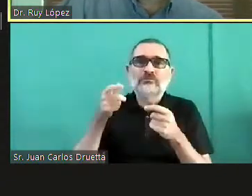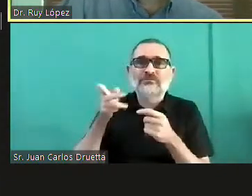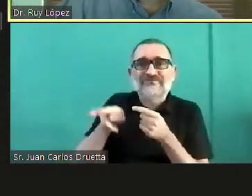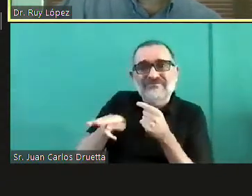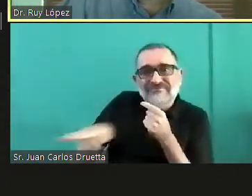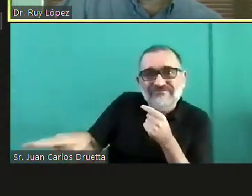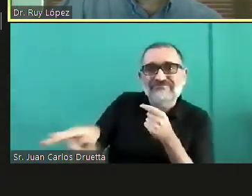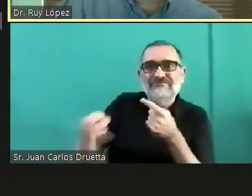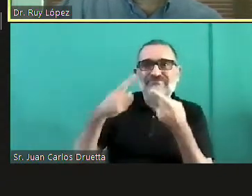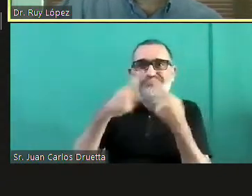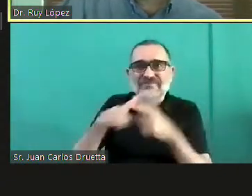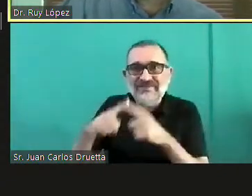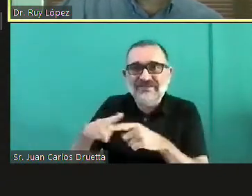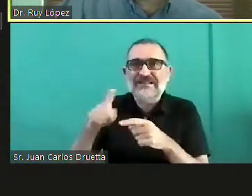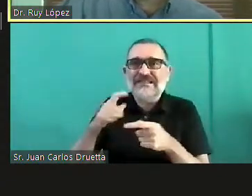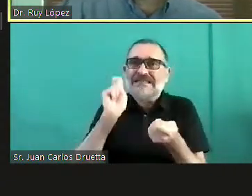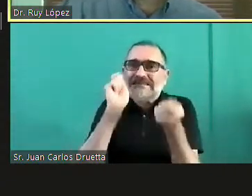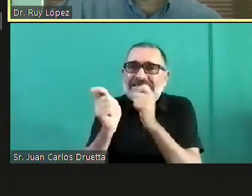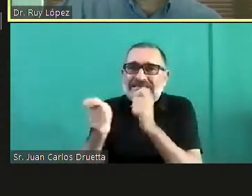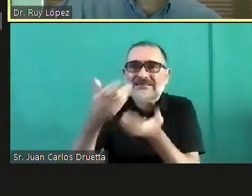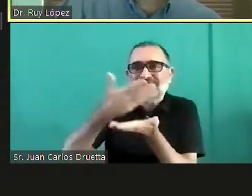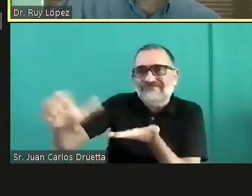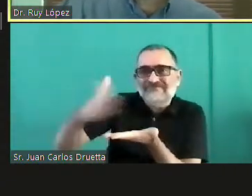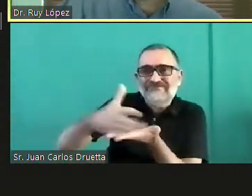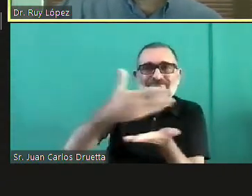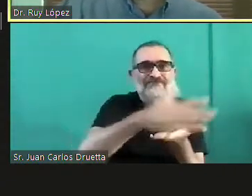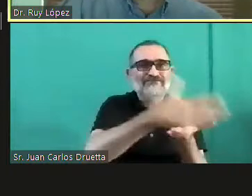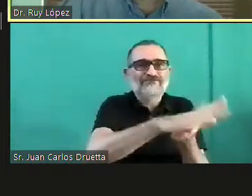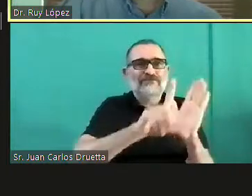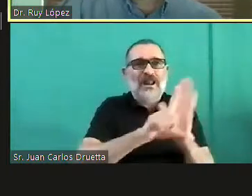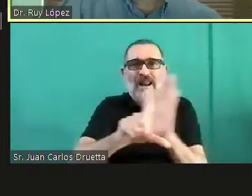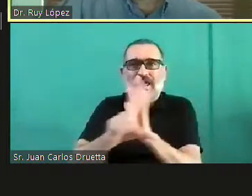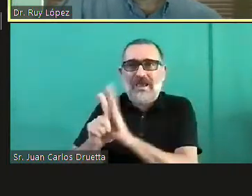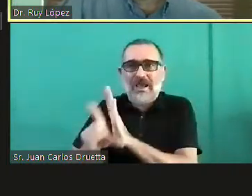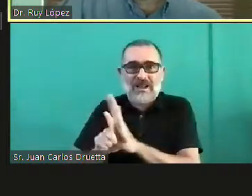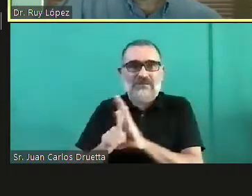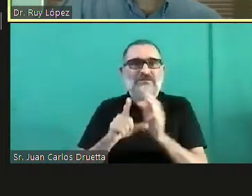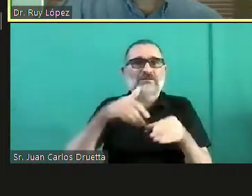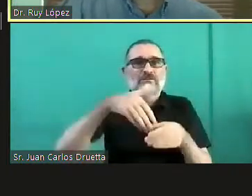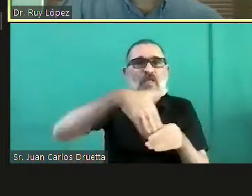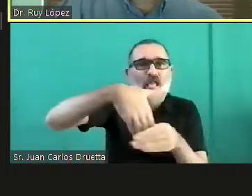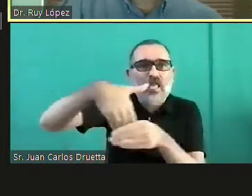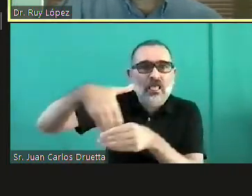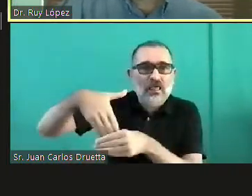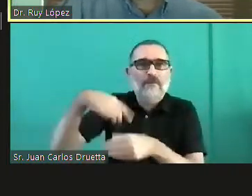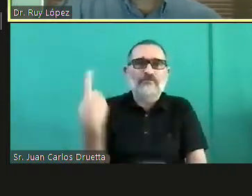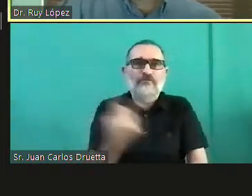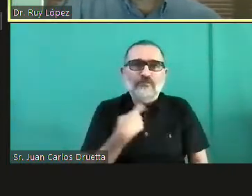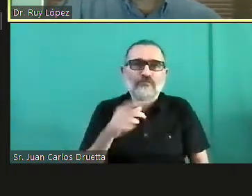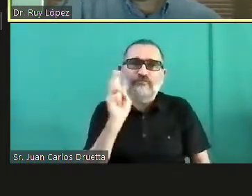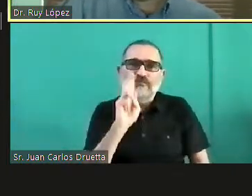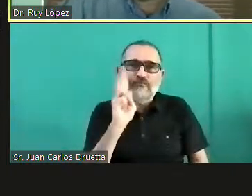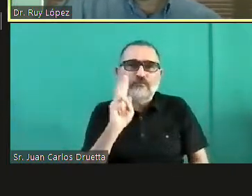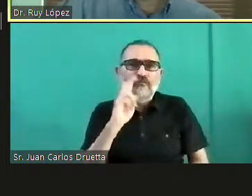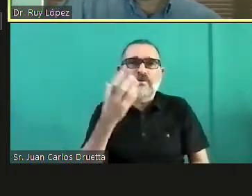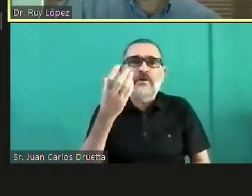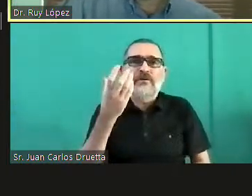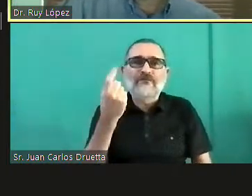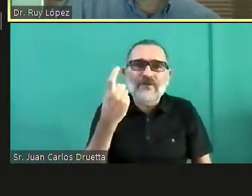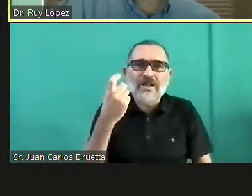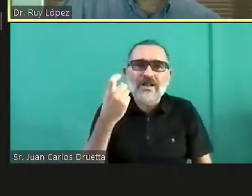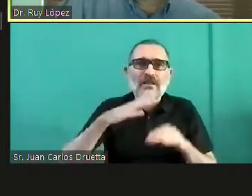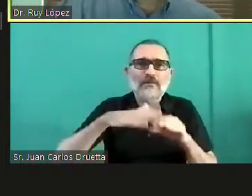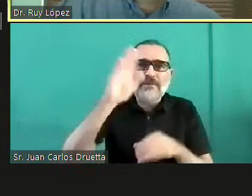because this was part of our prior participation, but a lot of what has been done during